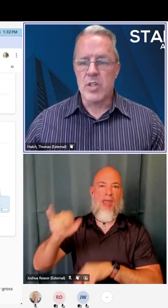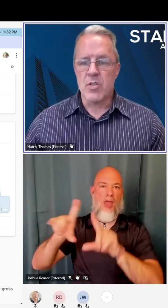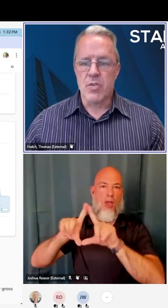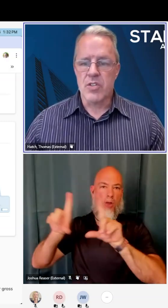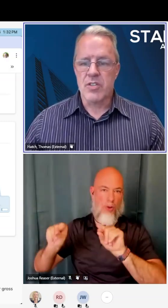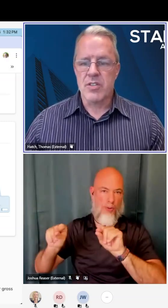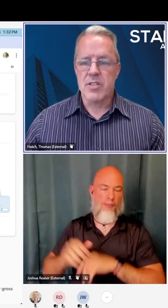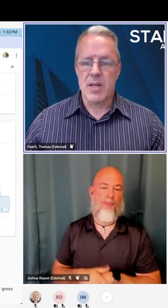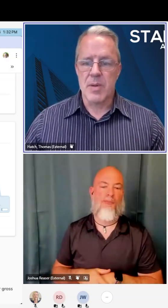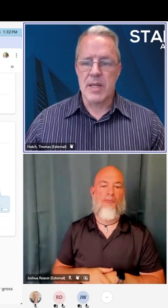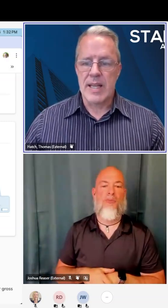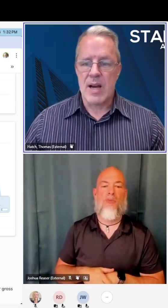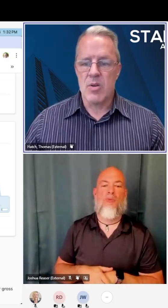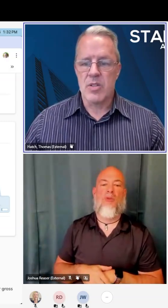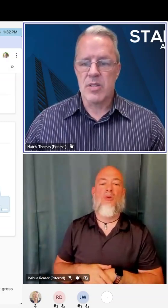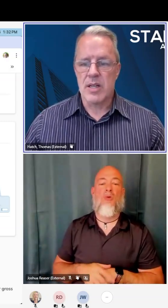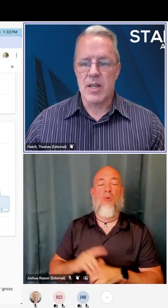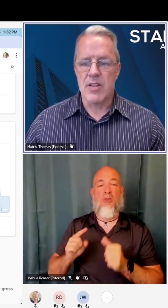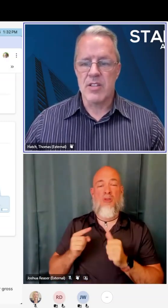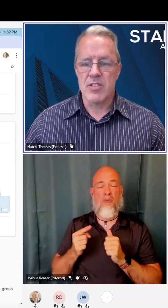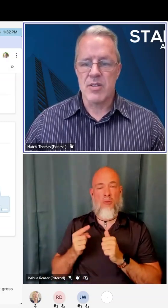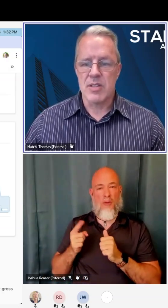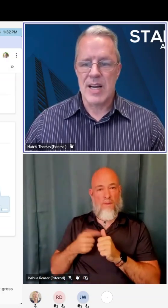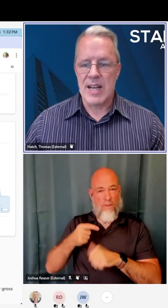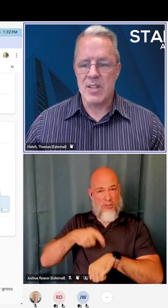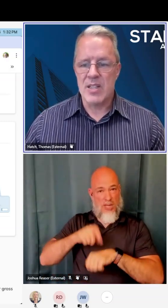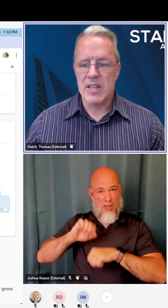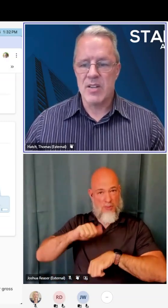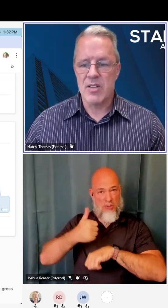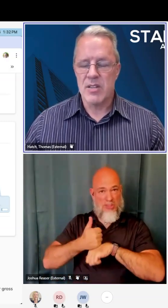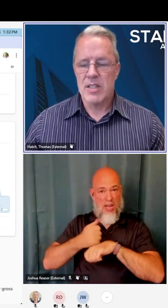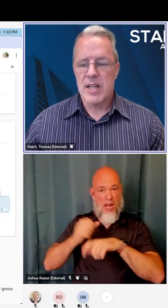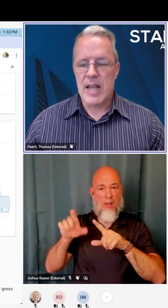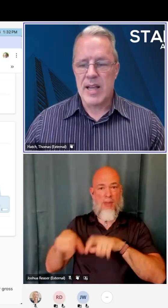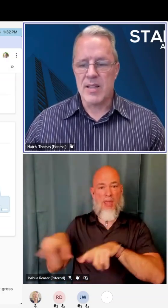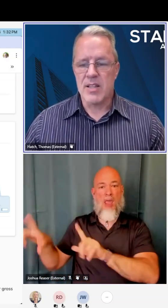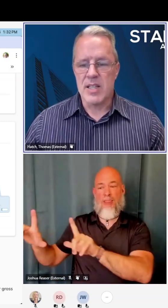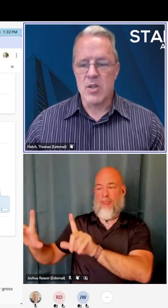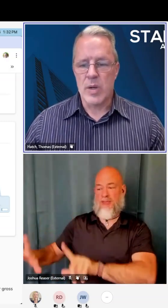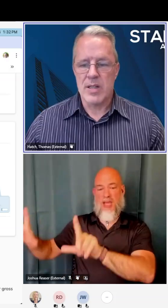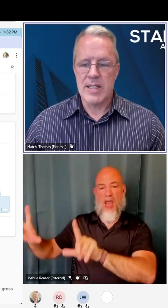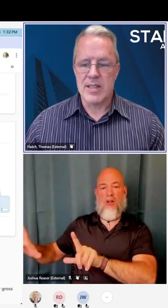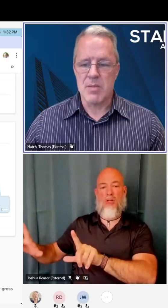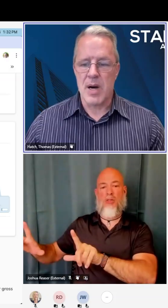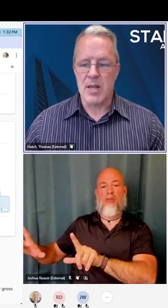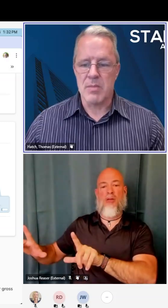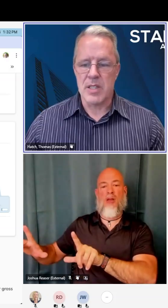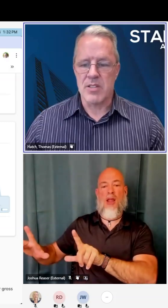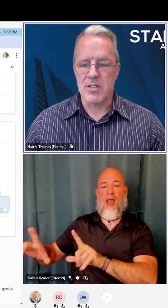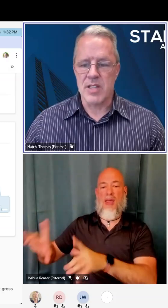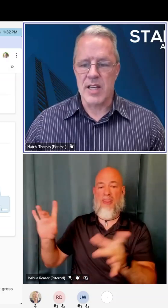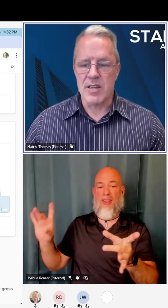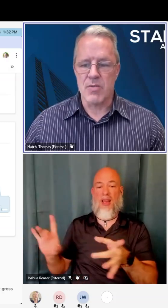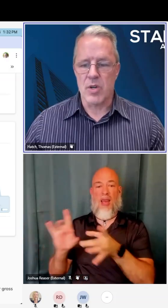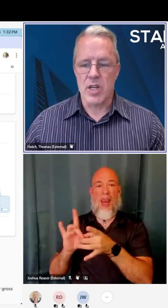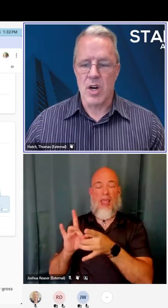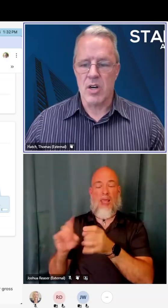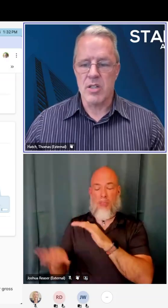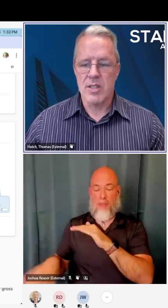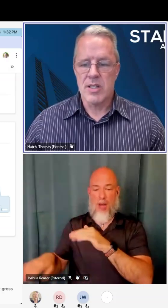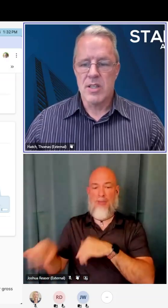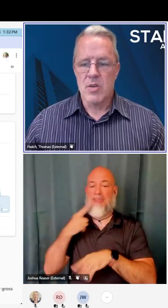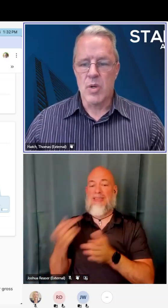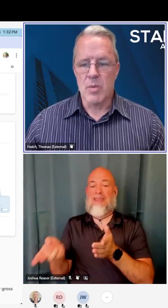Also, when you first set up an account, this tile here and the quick link at the bottom that says sign up